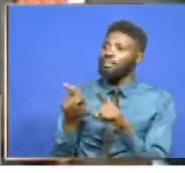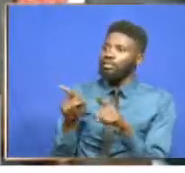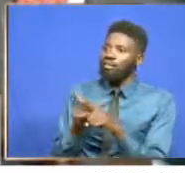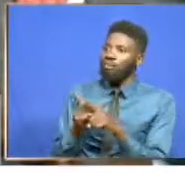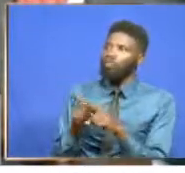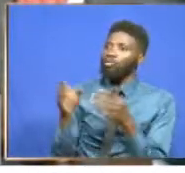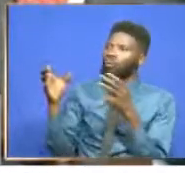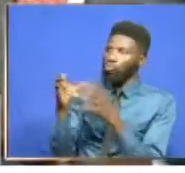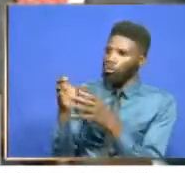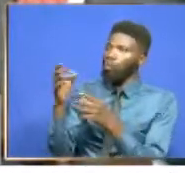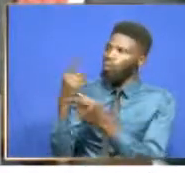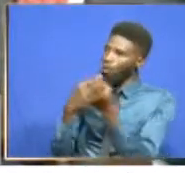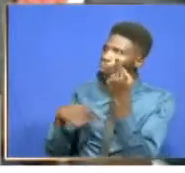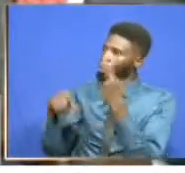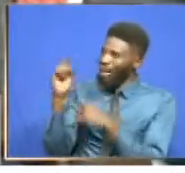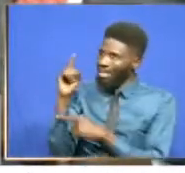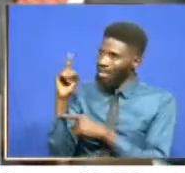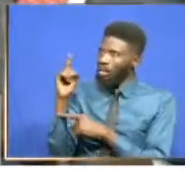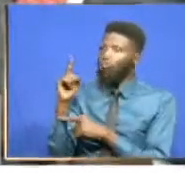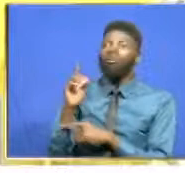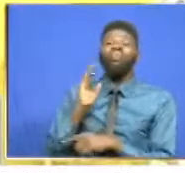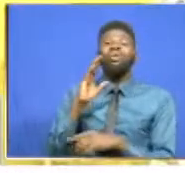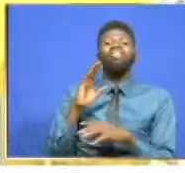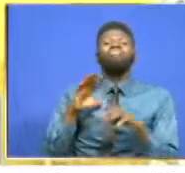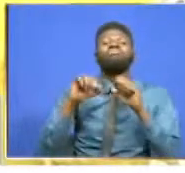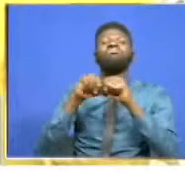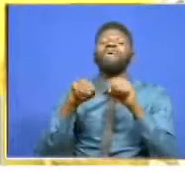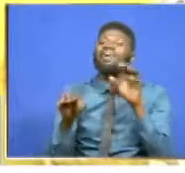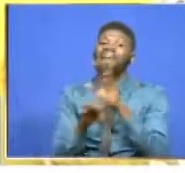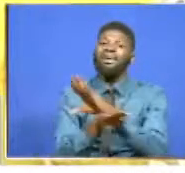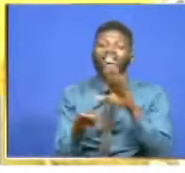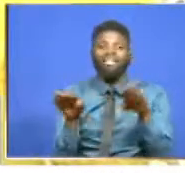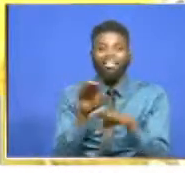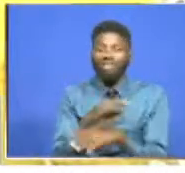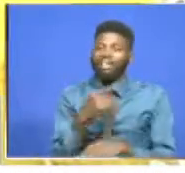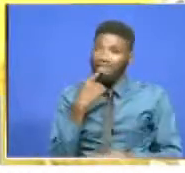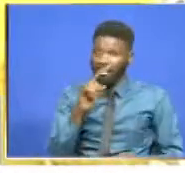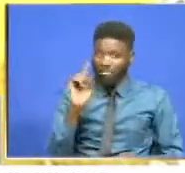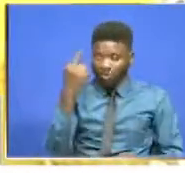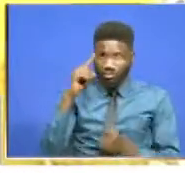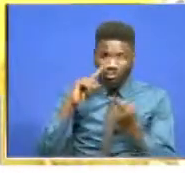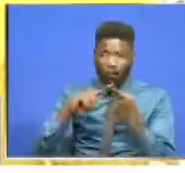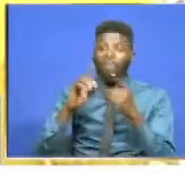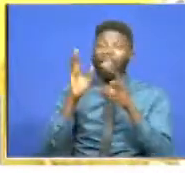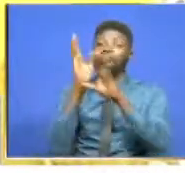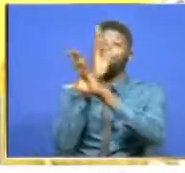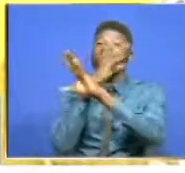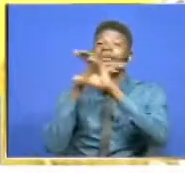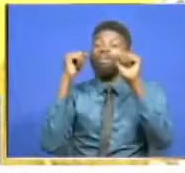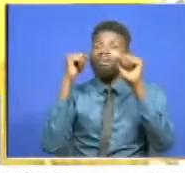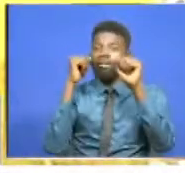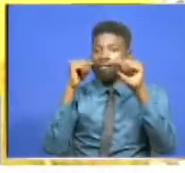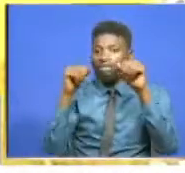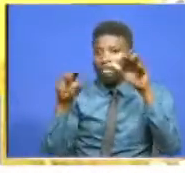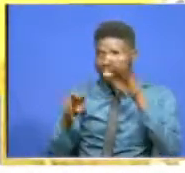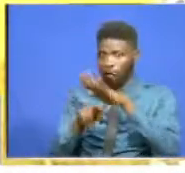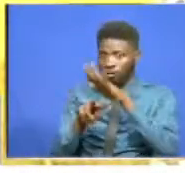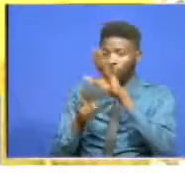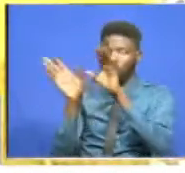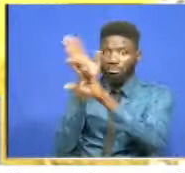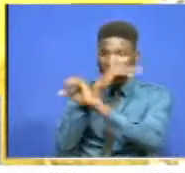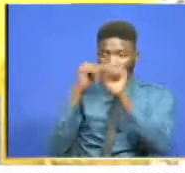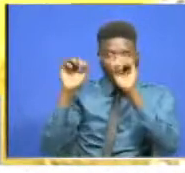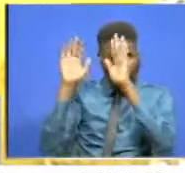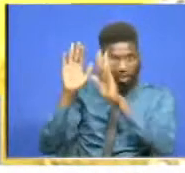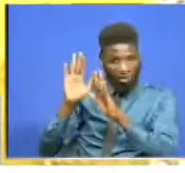ruling party, which will take all. That's what the BBI says. It says, first of all, the president and deputy will campaign as presidency.